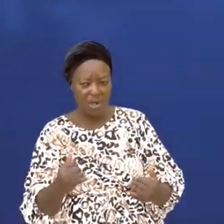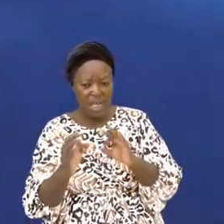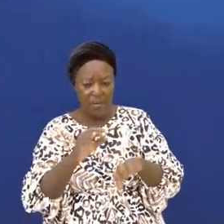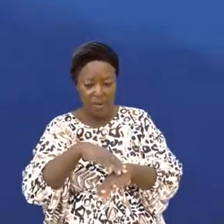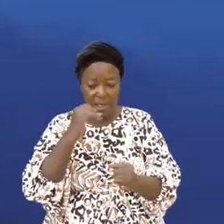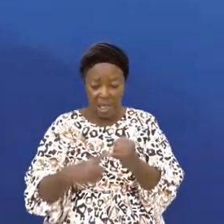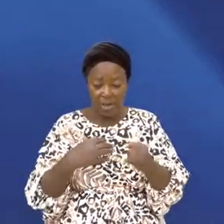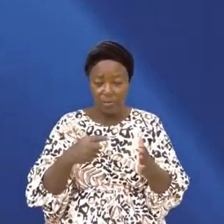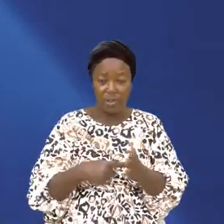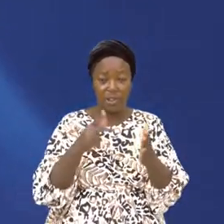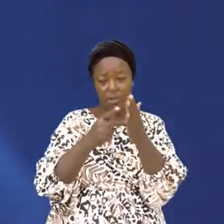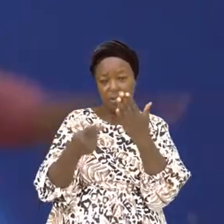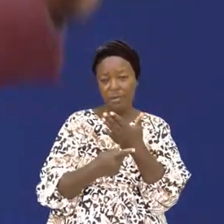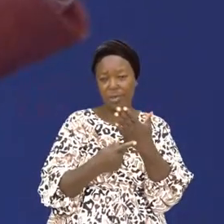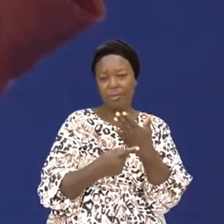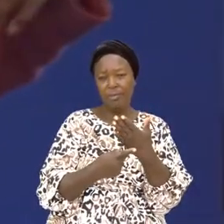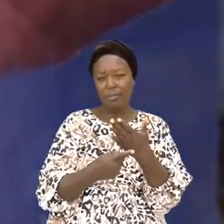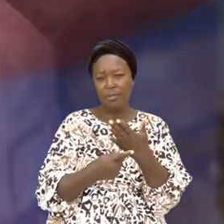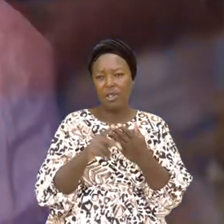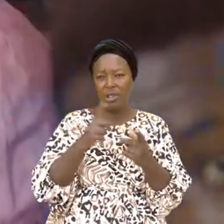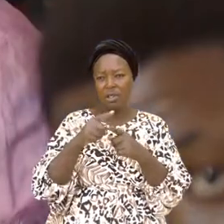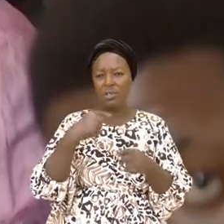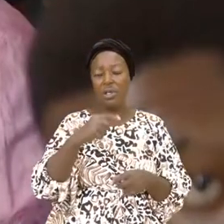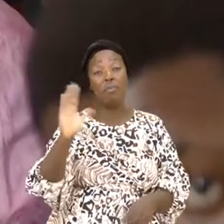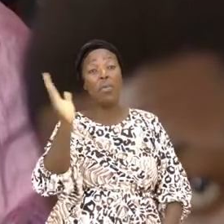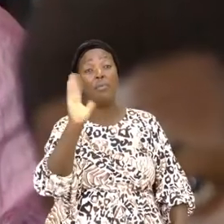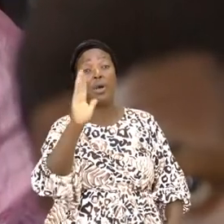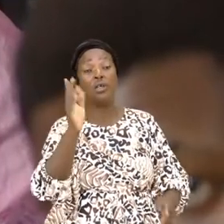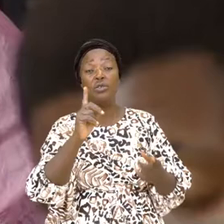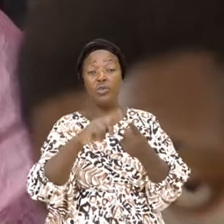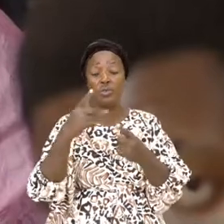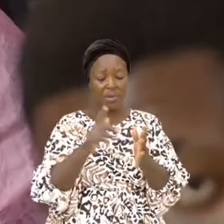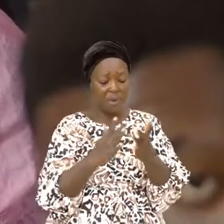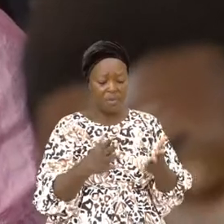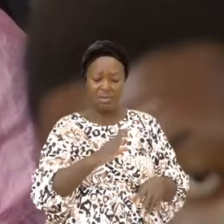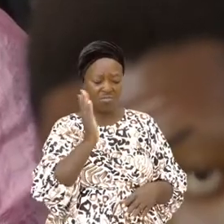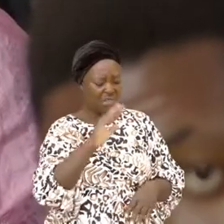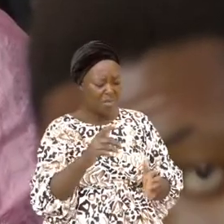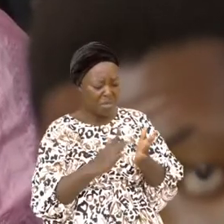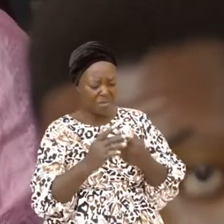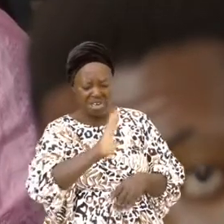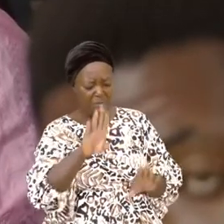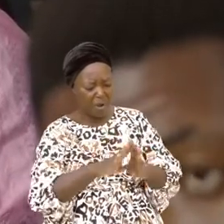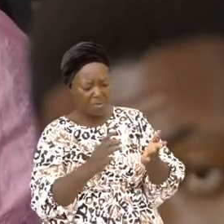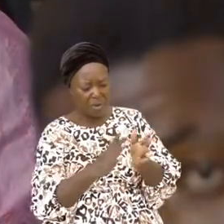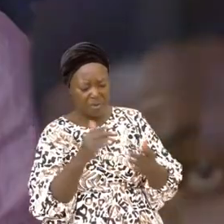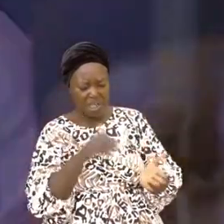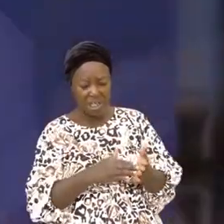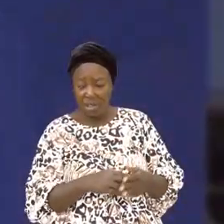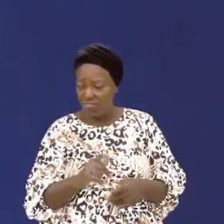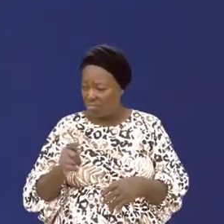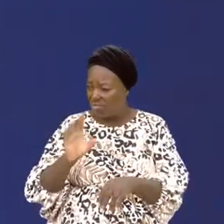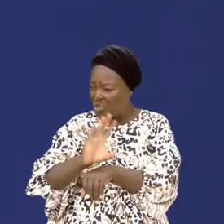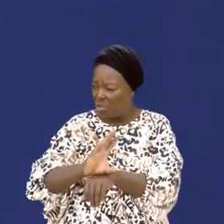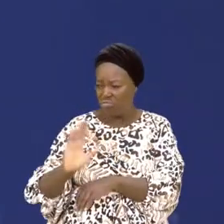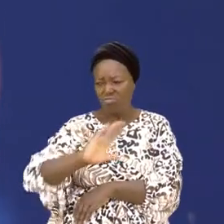crusade, you say bye-bye to the Bible, bye-bye to Christian fellowship,